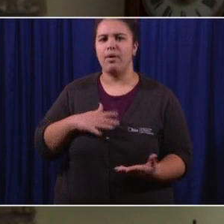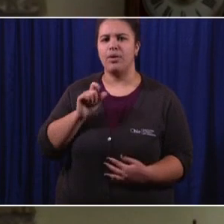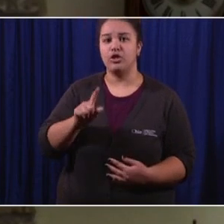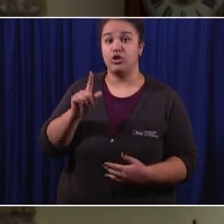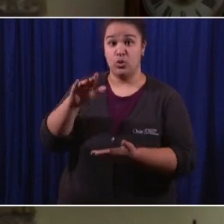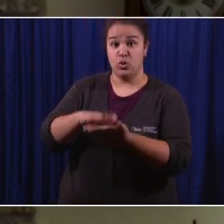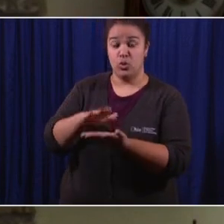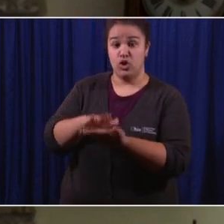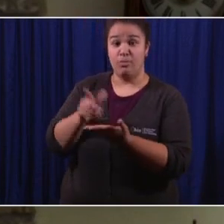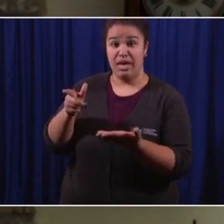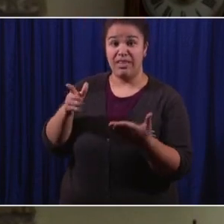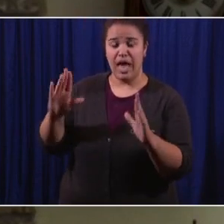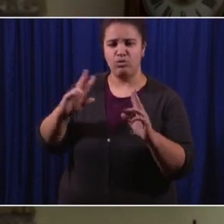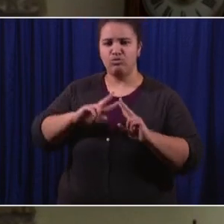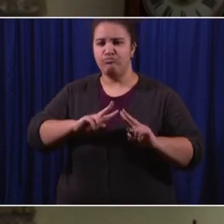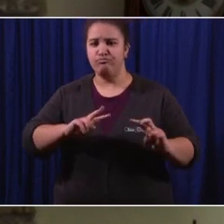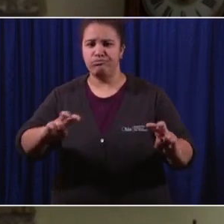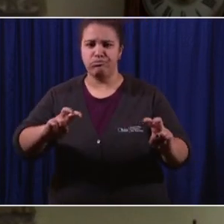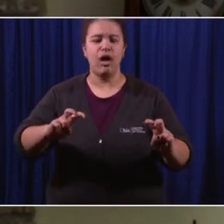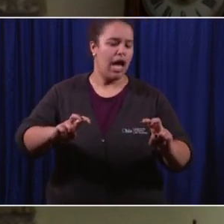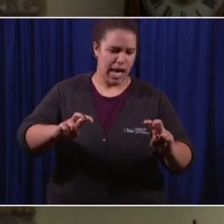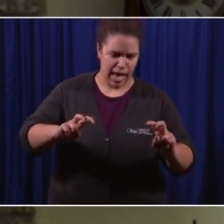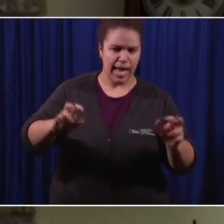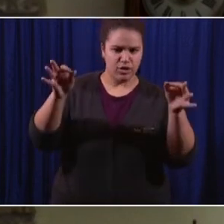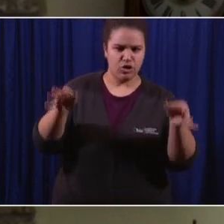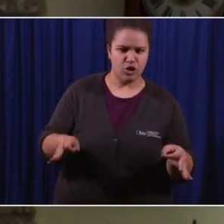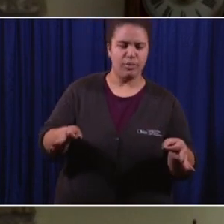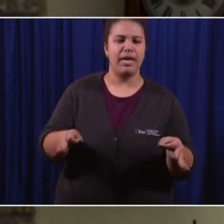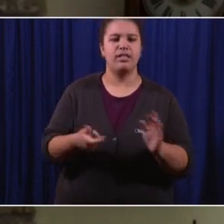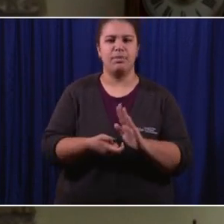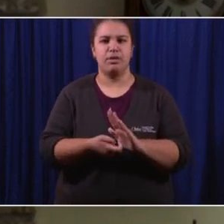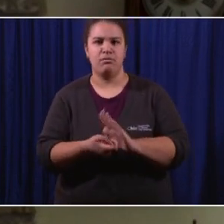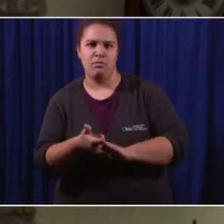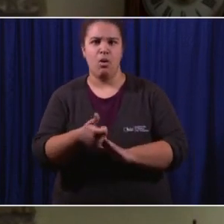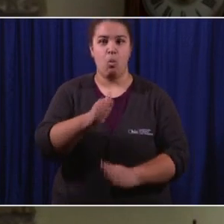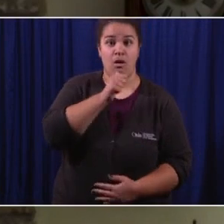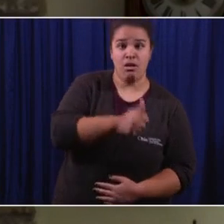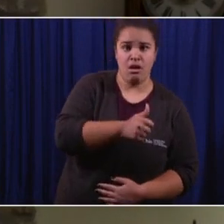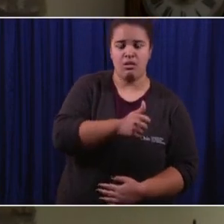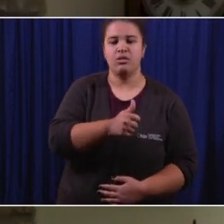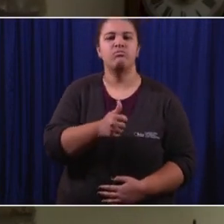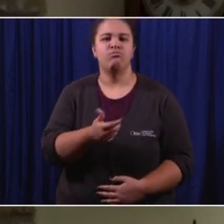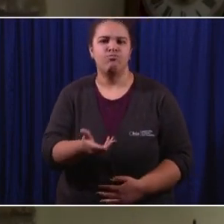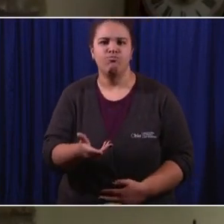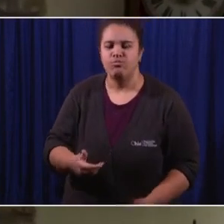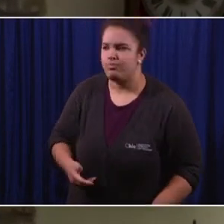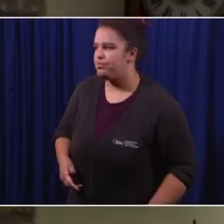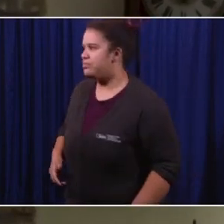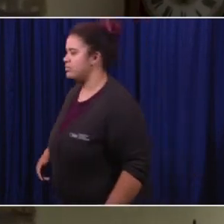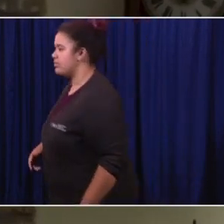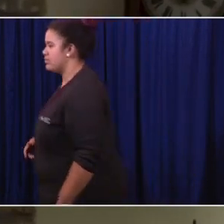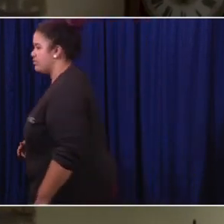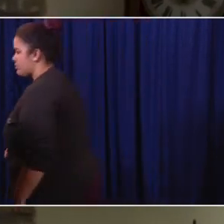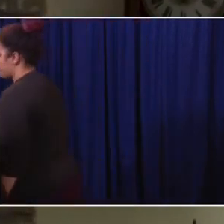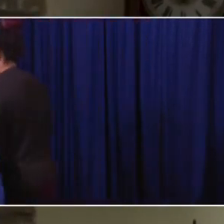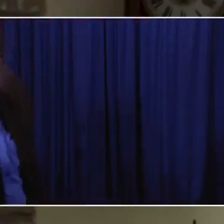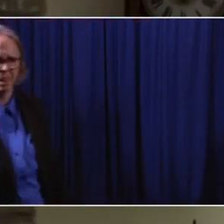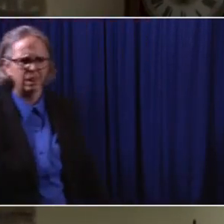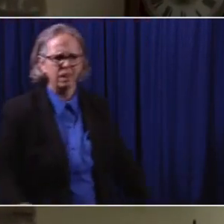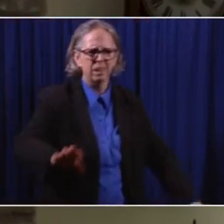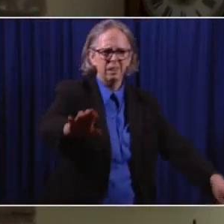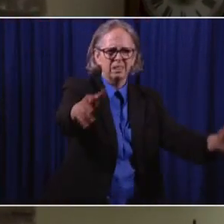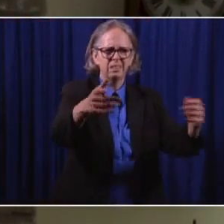statewide mask mandate from July 23rd? Why or why not? Well, we created the exemption